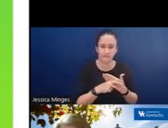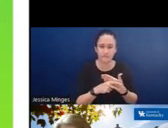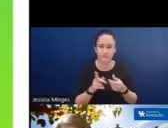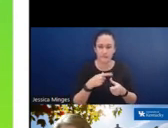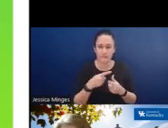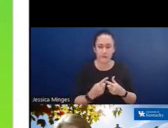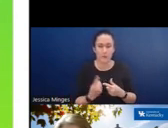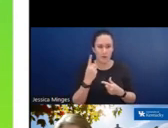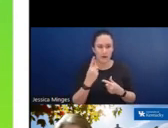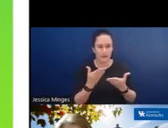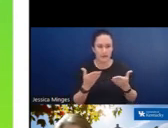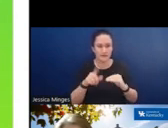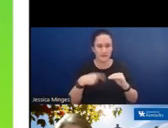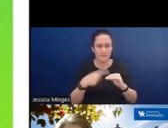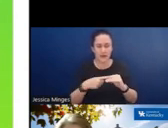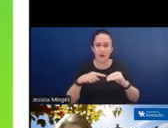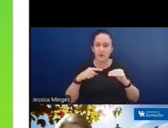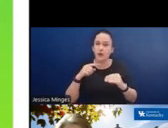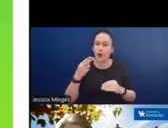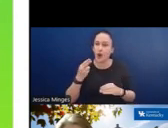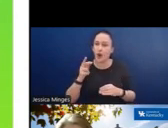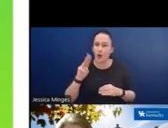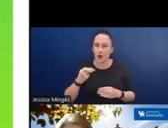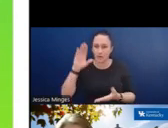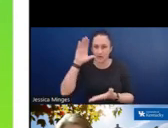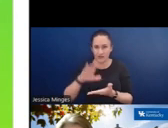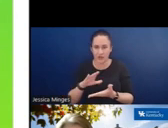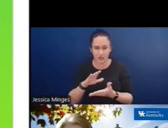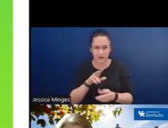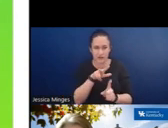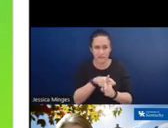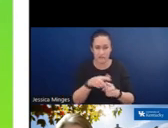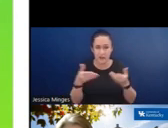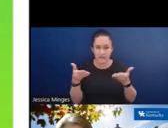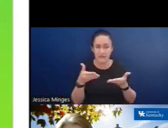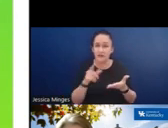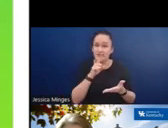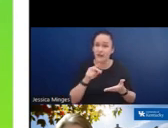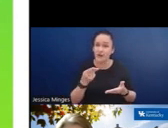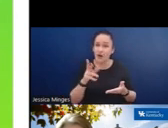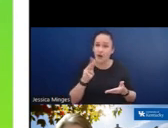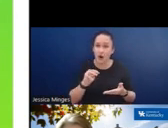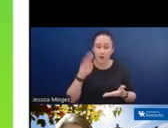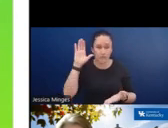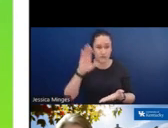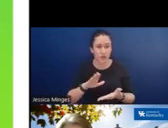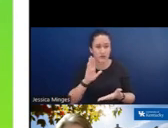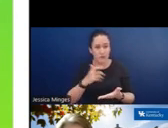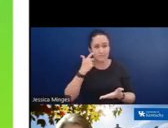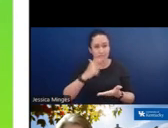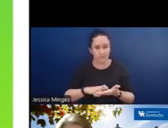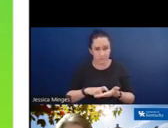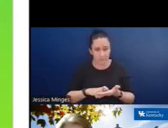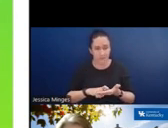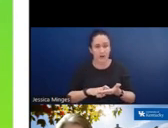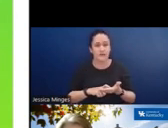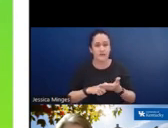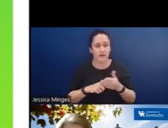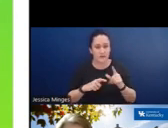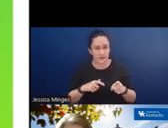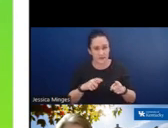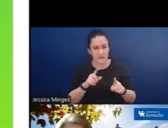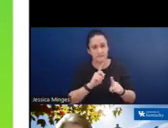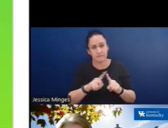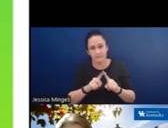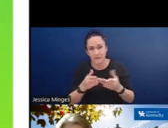of harm reduction that's really applicable here is that harm reductionists would recognize the realities of poverty, class, racism,